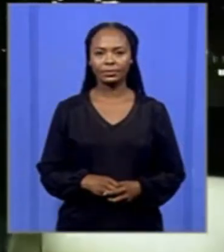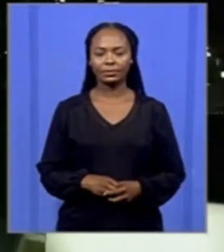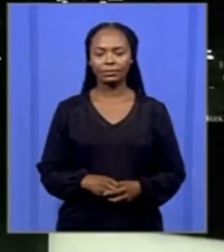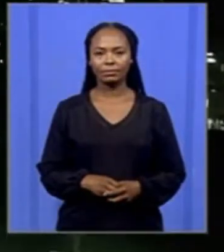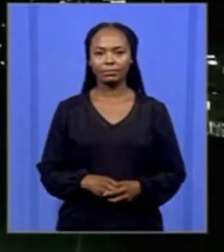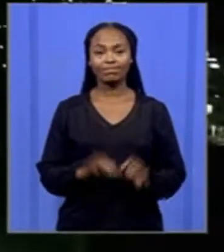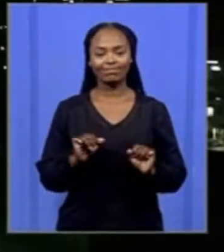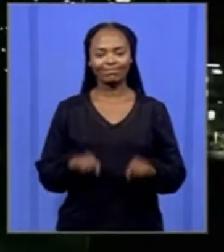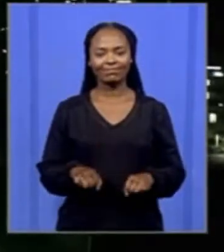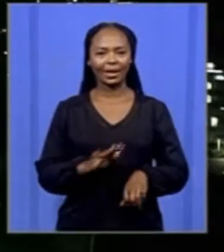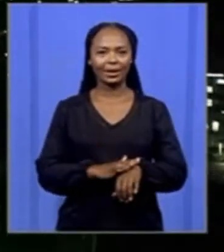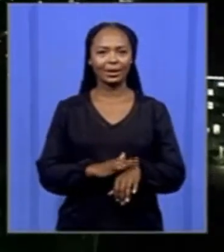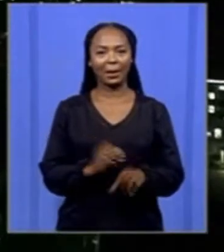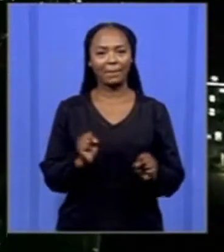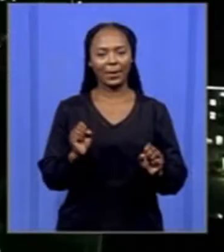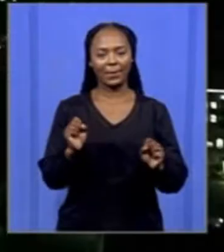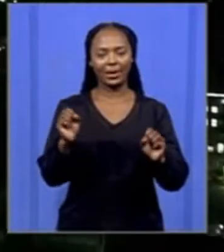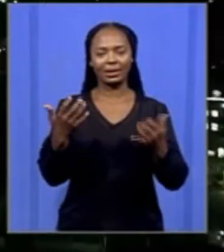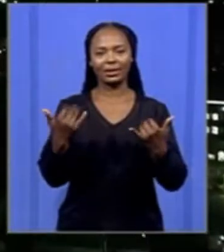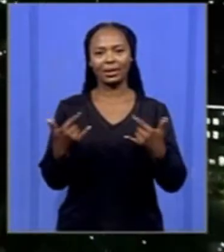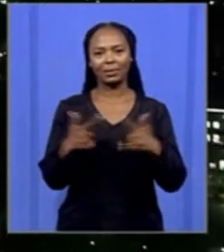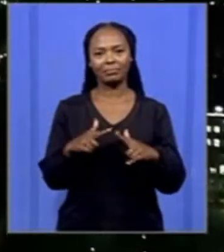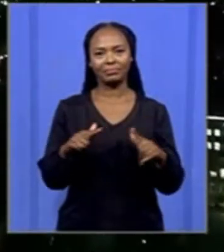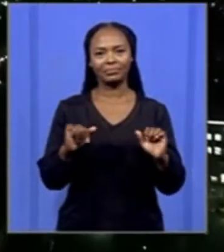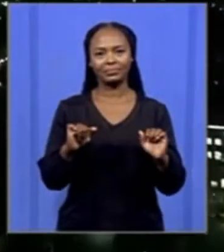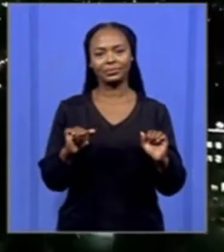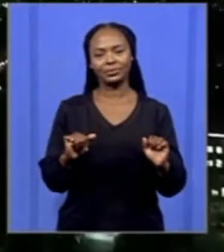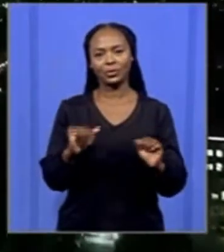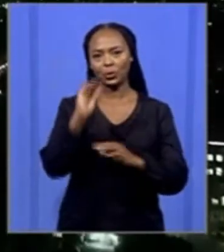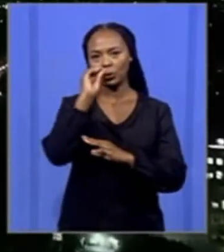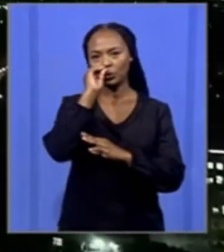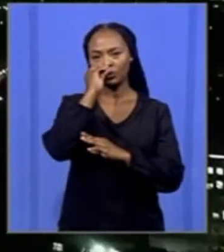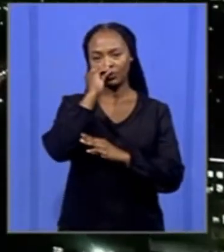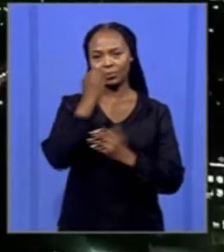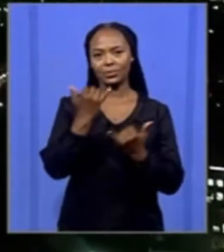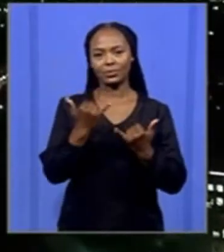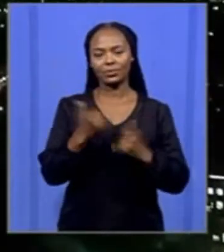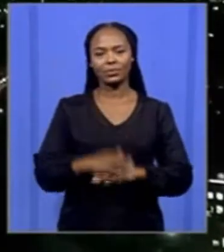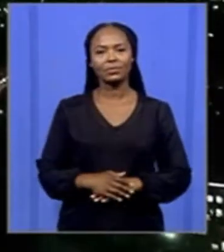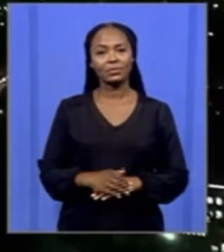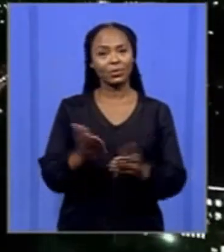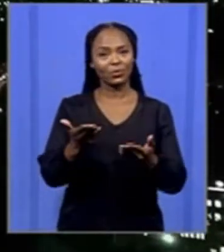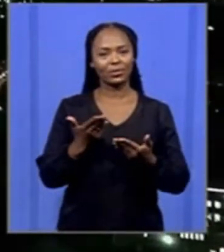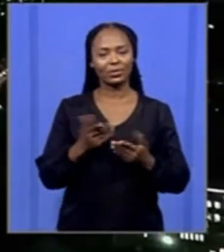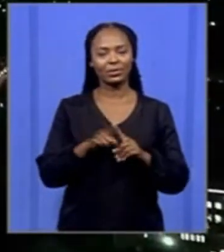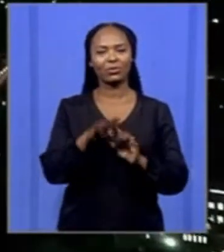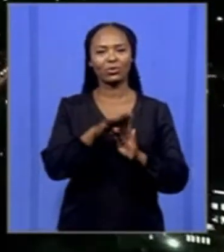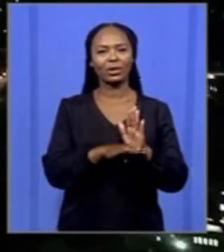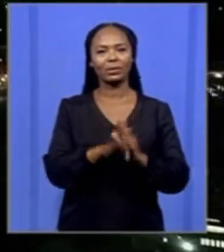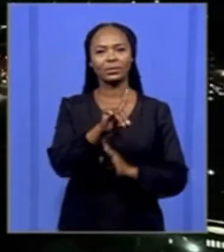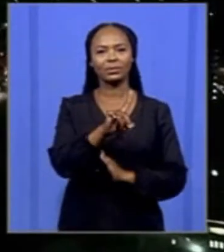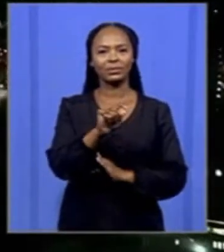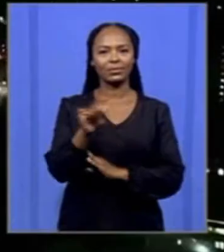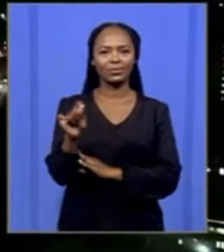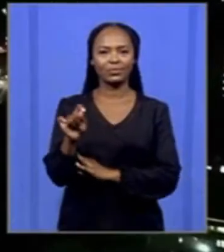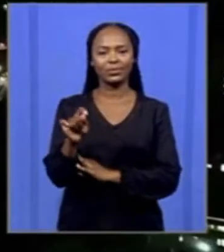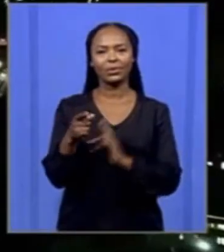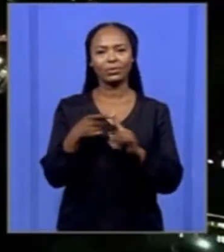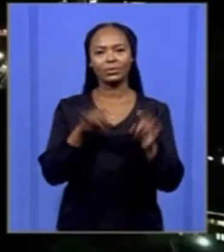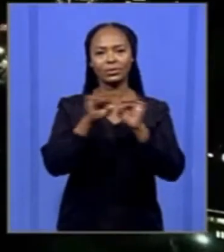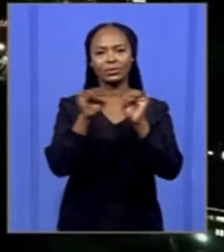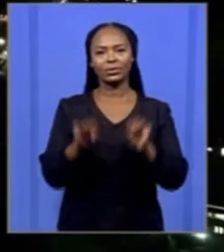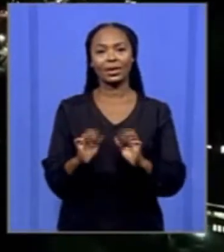batho besho ke nako ya gore re lesolele madireng a letšatši re a lamogela le babogedi ba rena ba kanala ya DTT